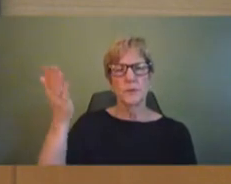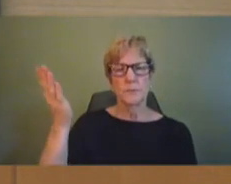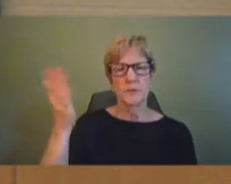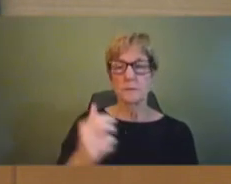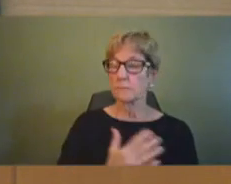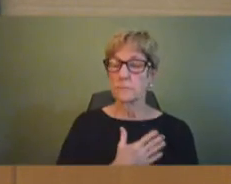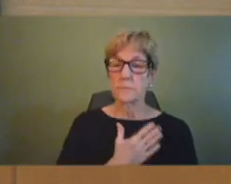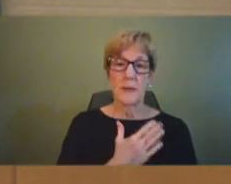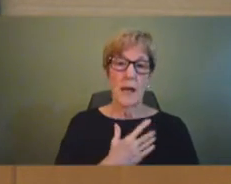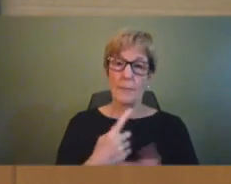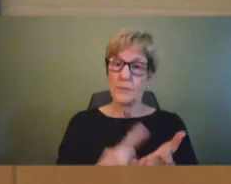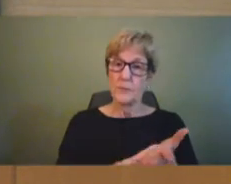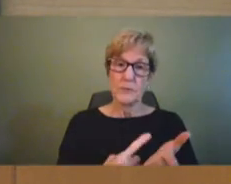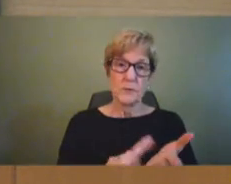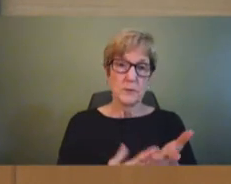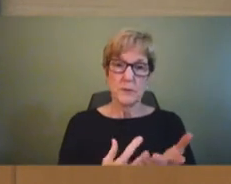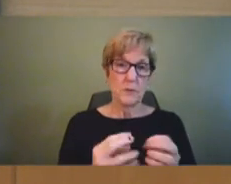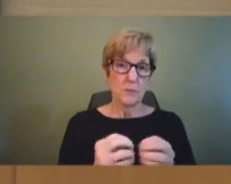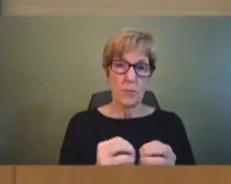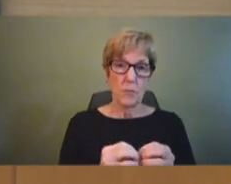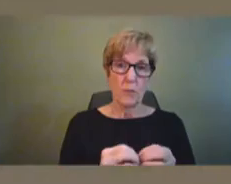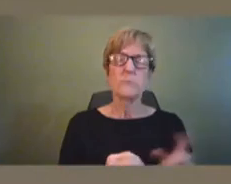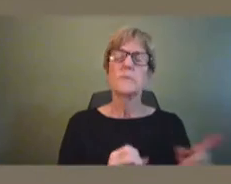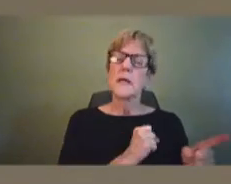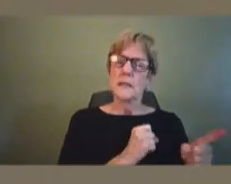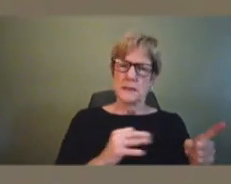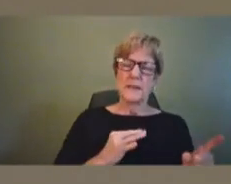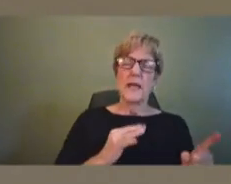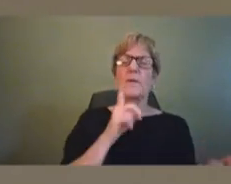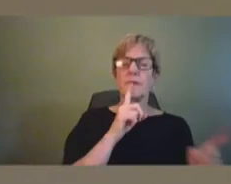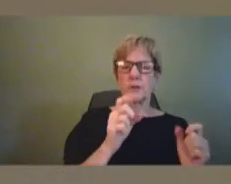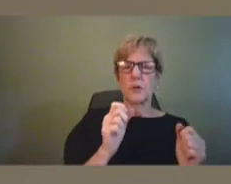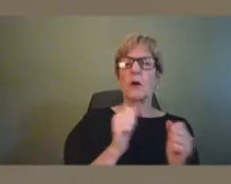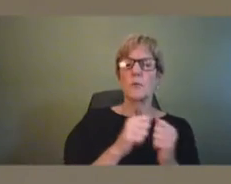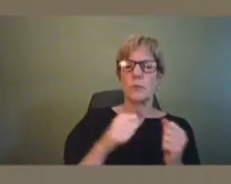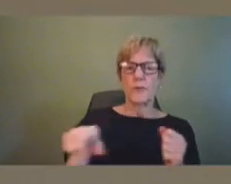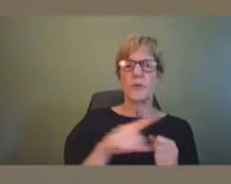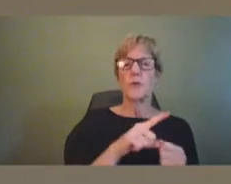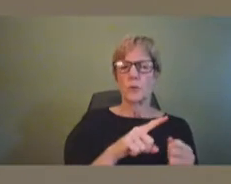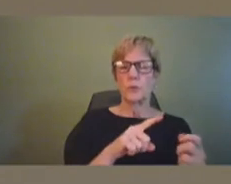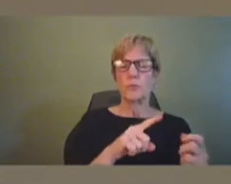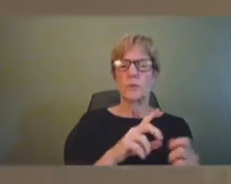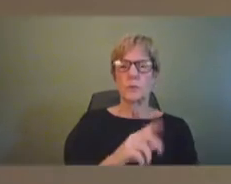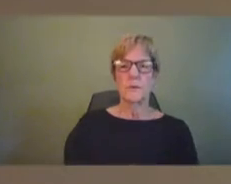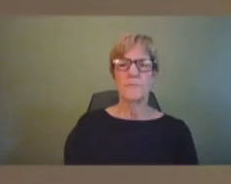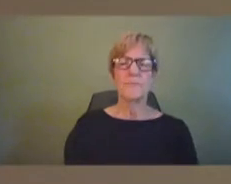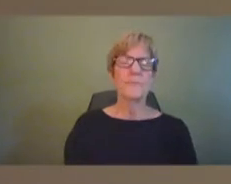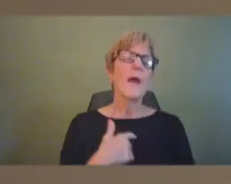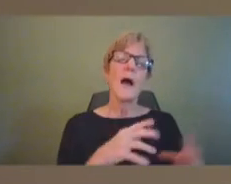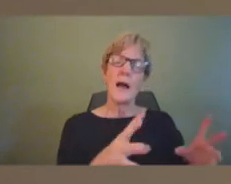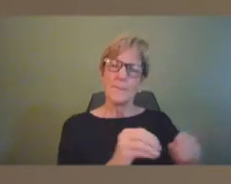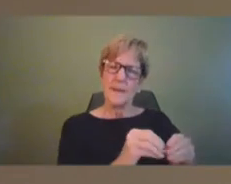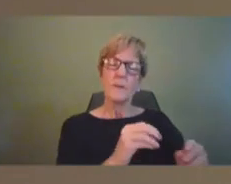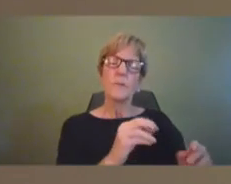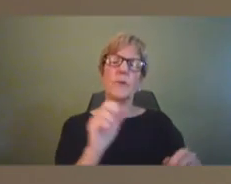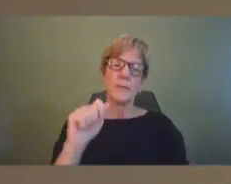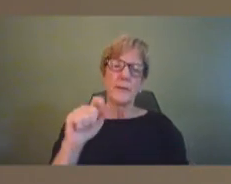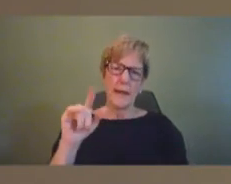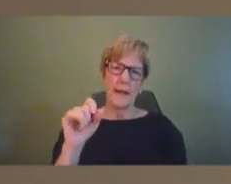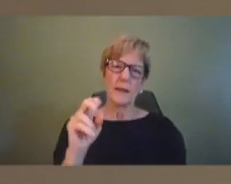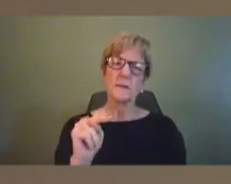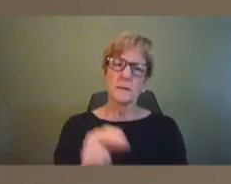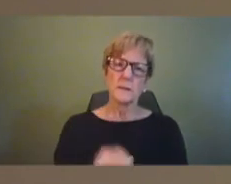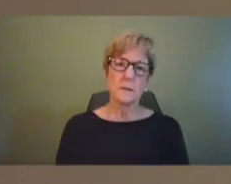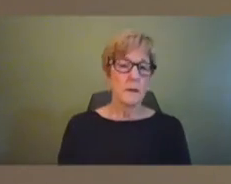it further I think that staff can meet with you we can I I had a meeting with Allison and uh really my